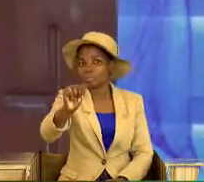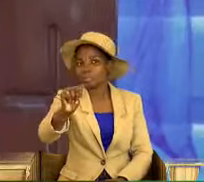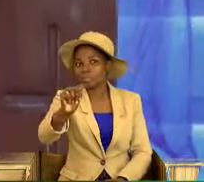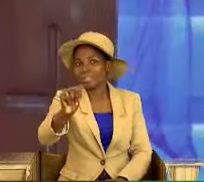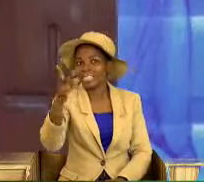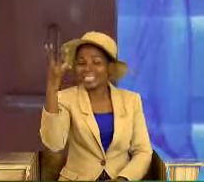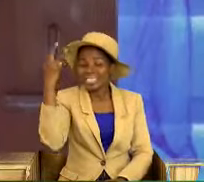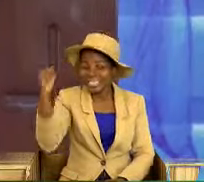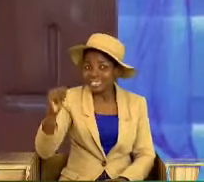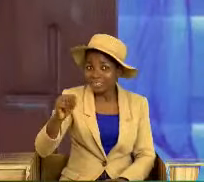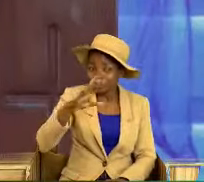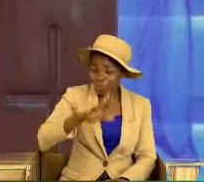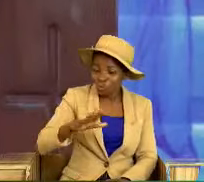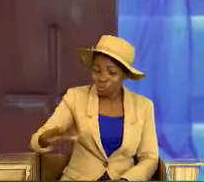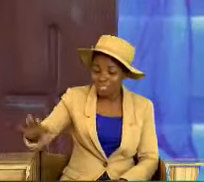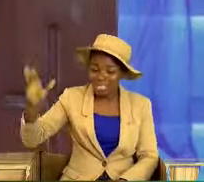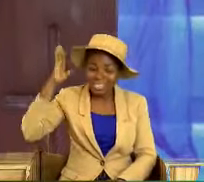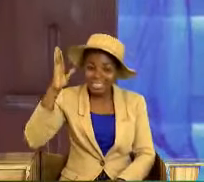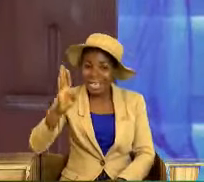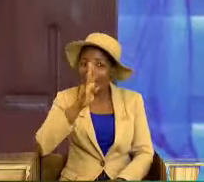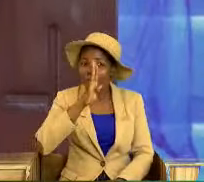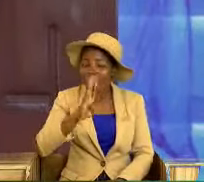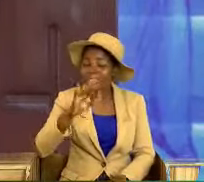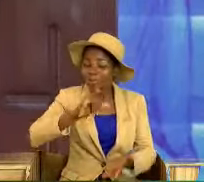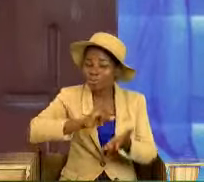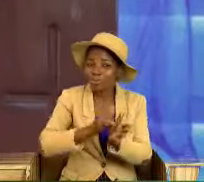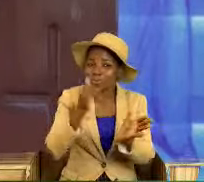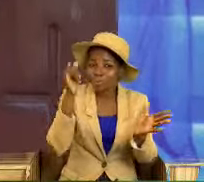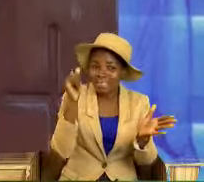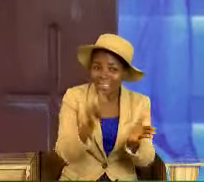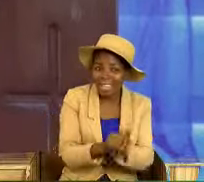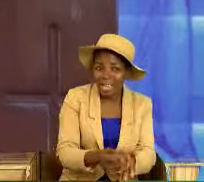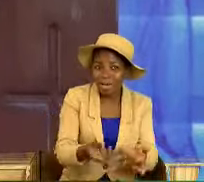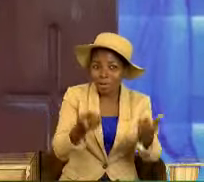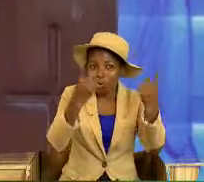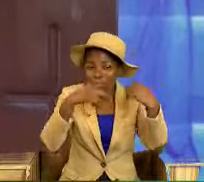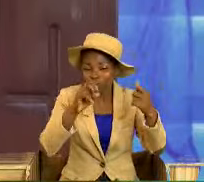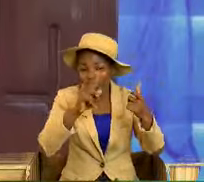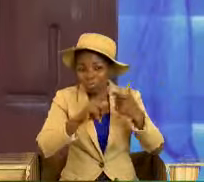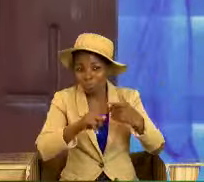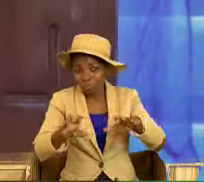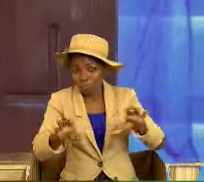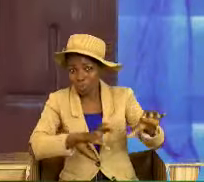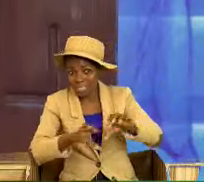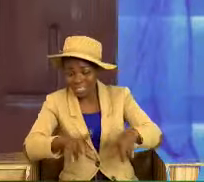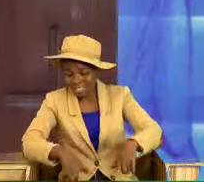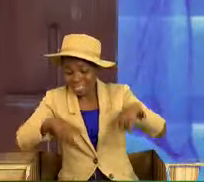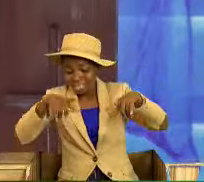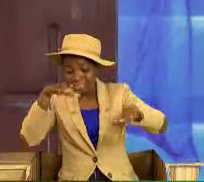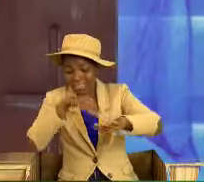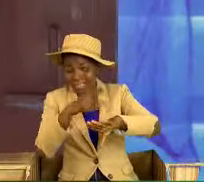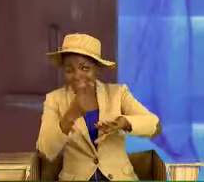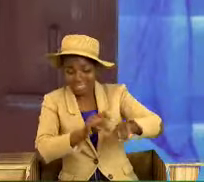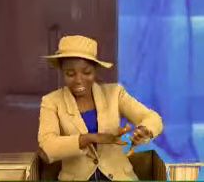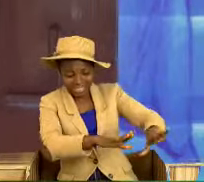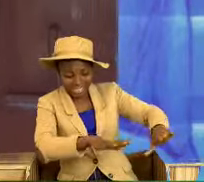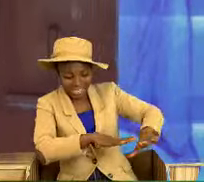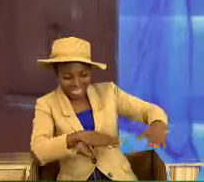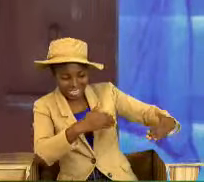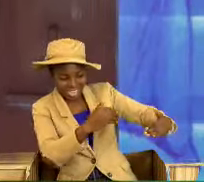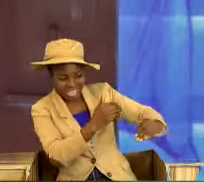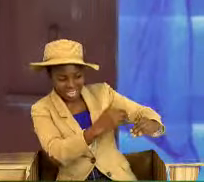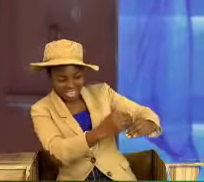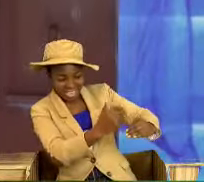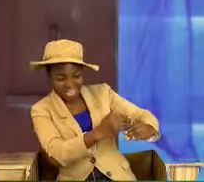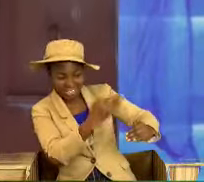those who dwell by the Seas s side at the very edge of the